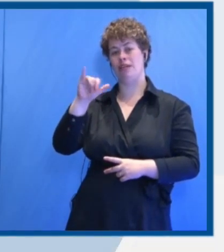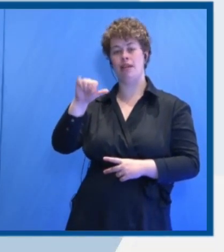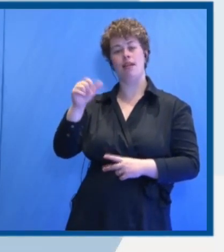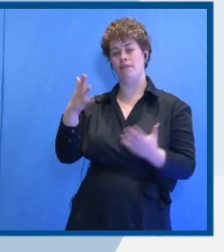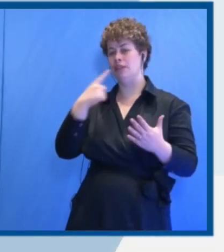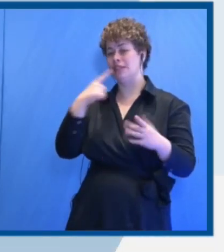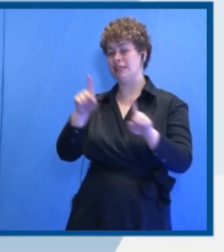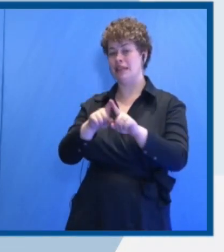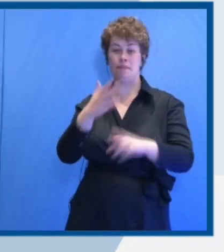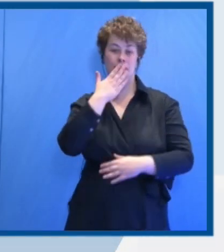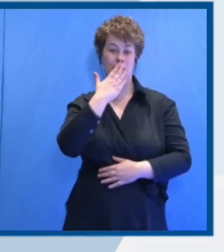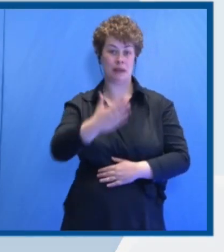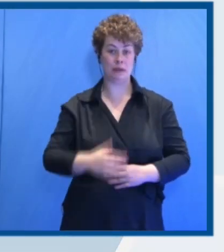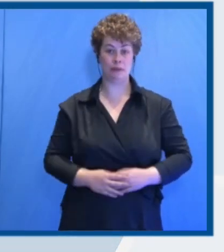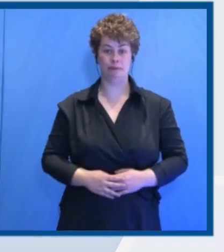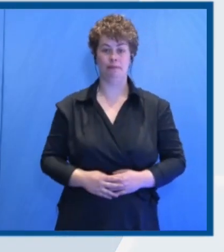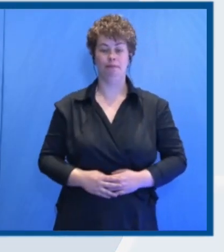Thank you.